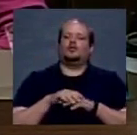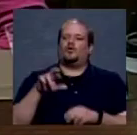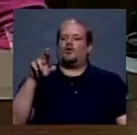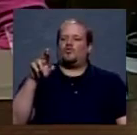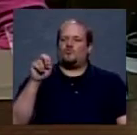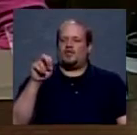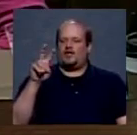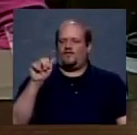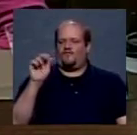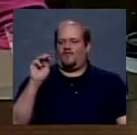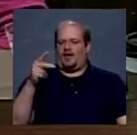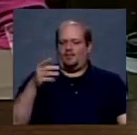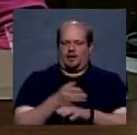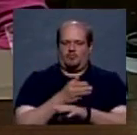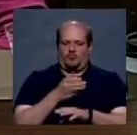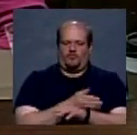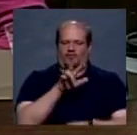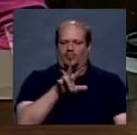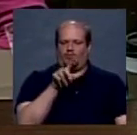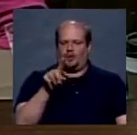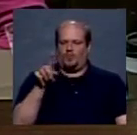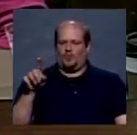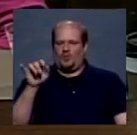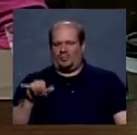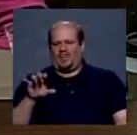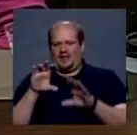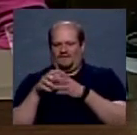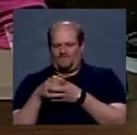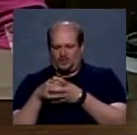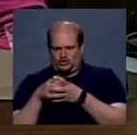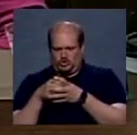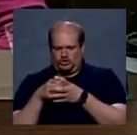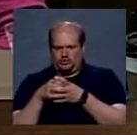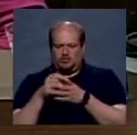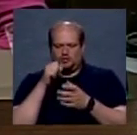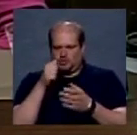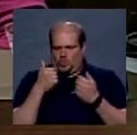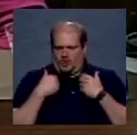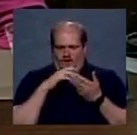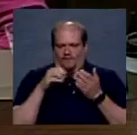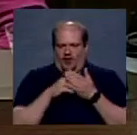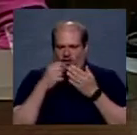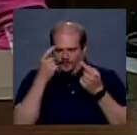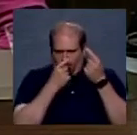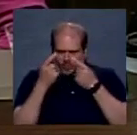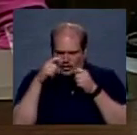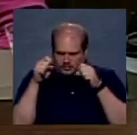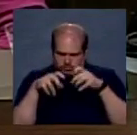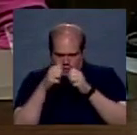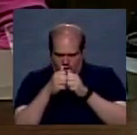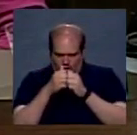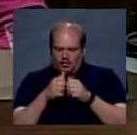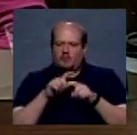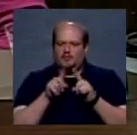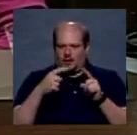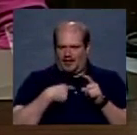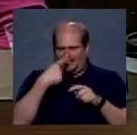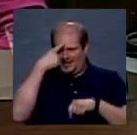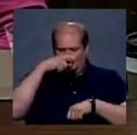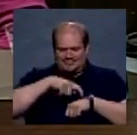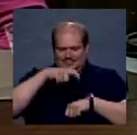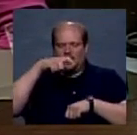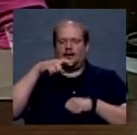revamping the 311 division. Don't have all those thoughts put together, but I think it's time